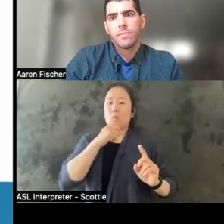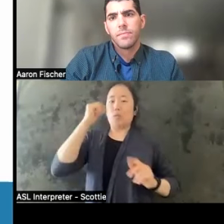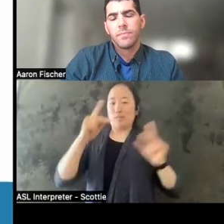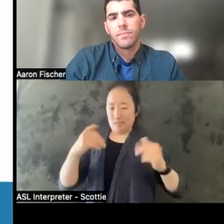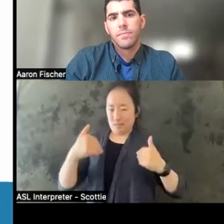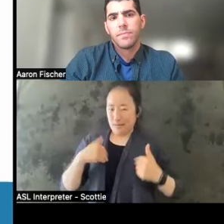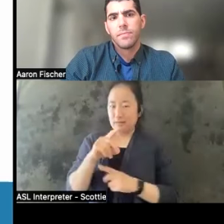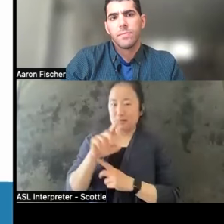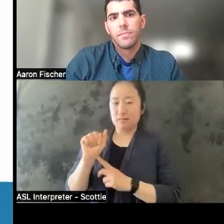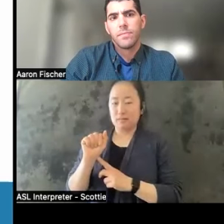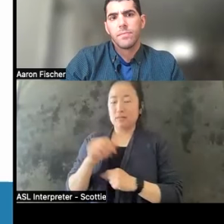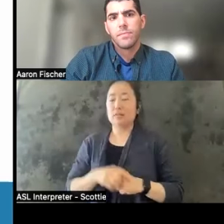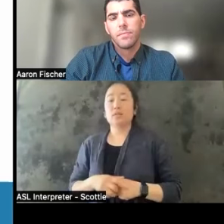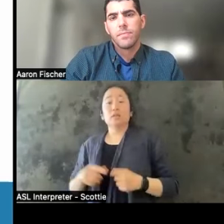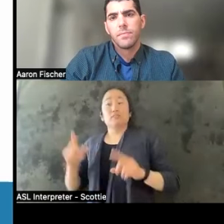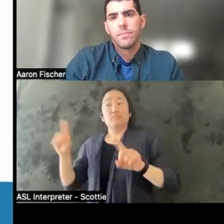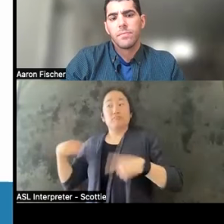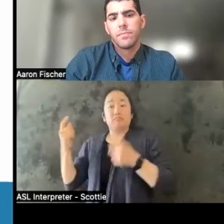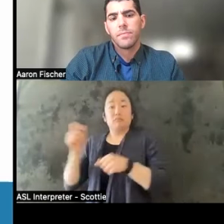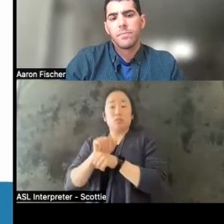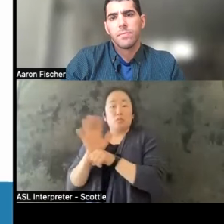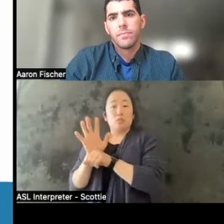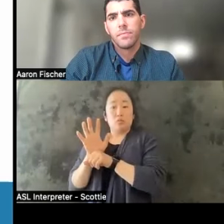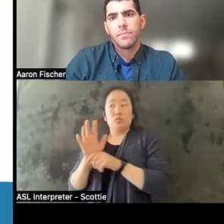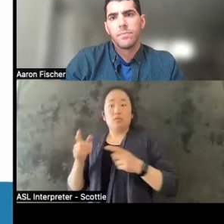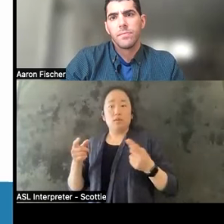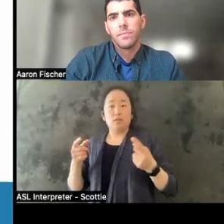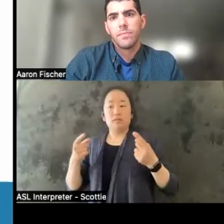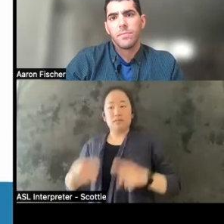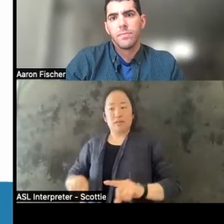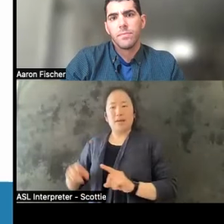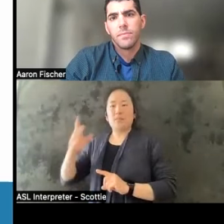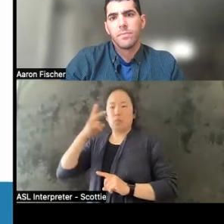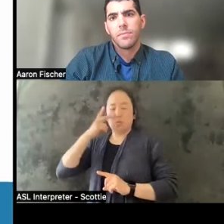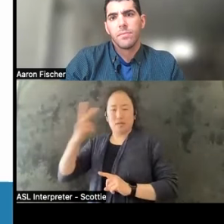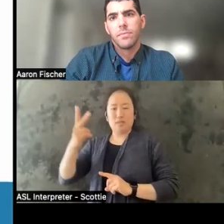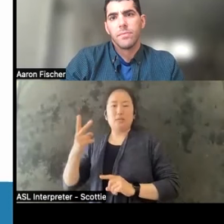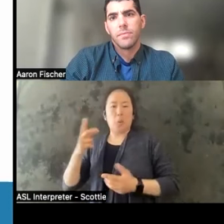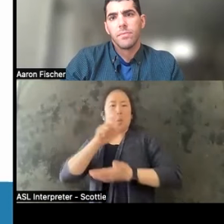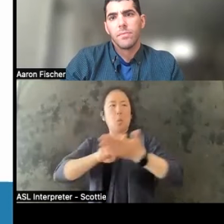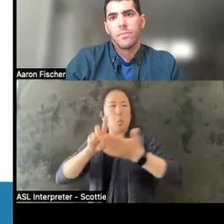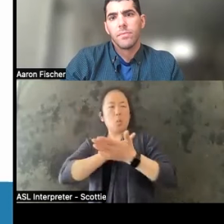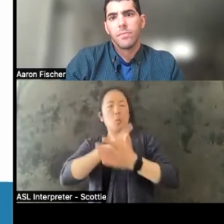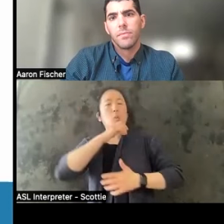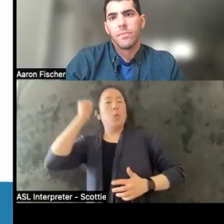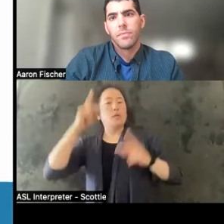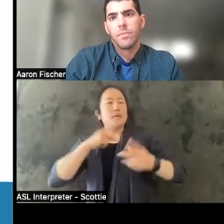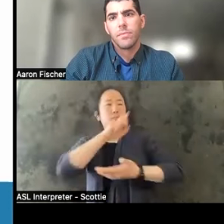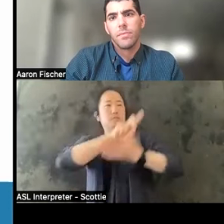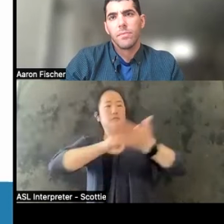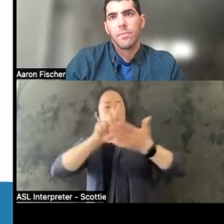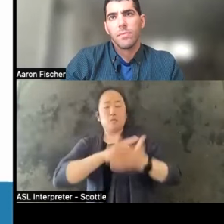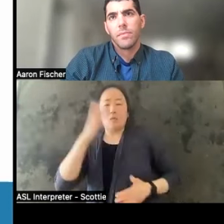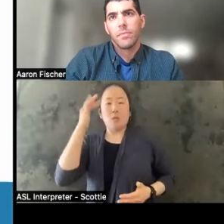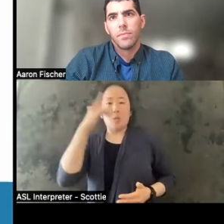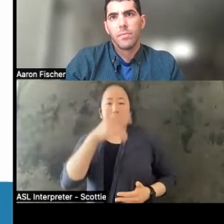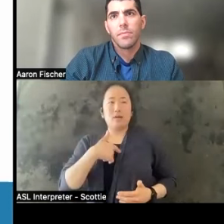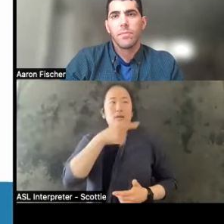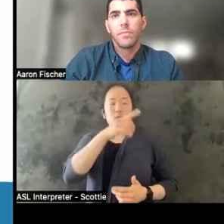some particular kinds of discrimination against older people because of the fear that they might be more